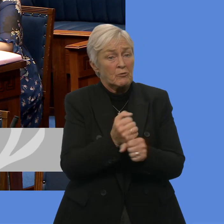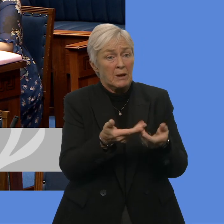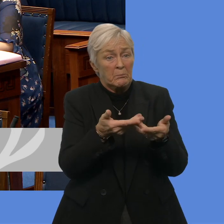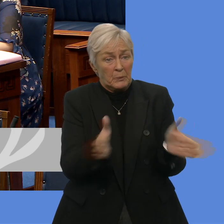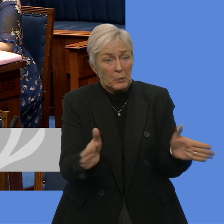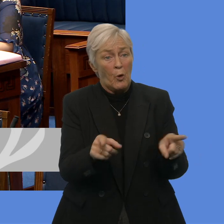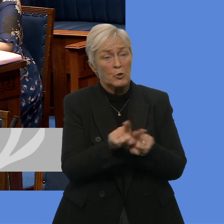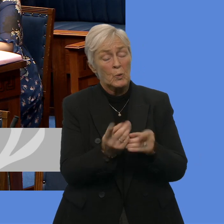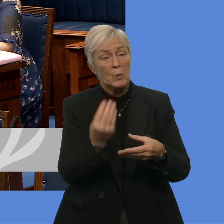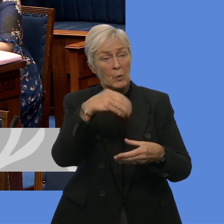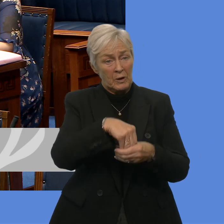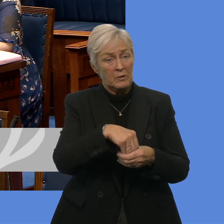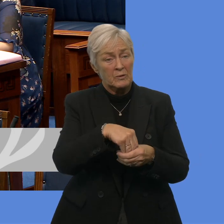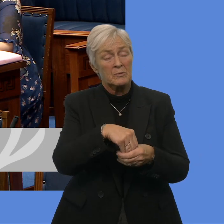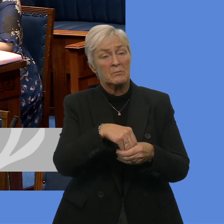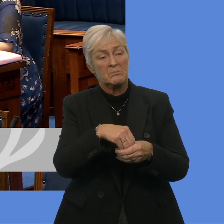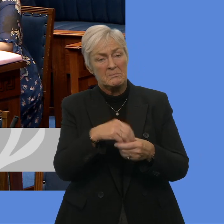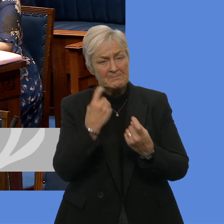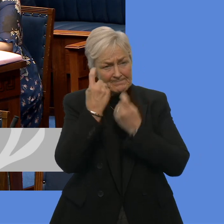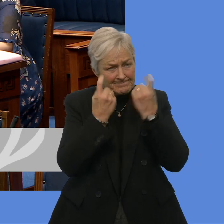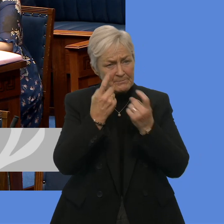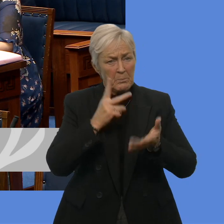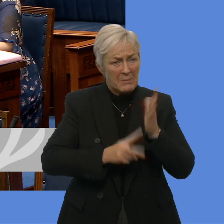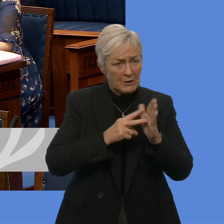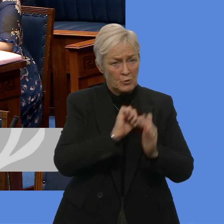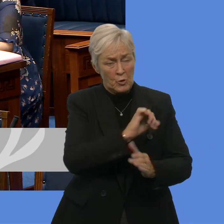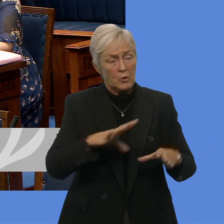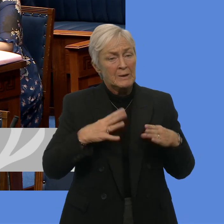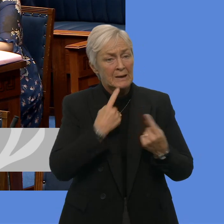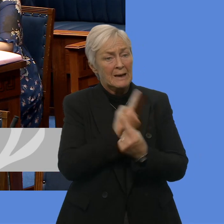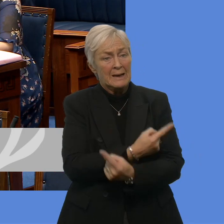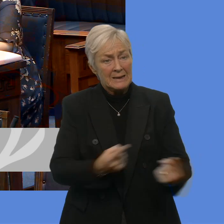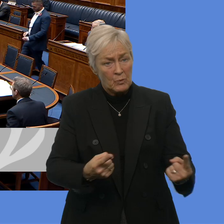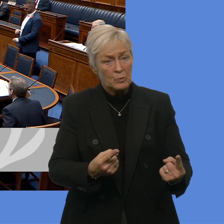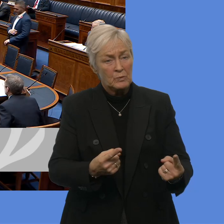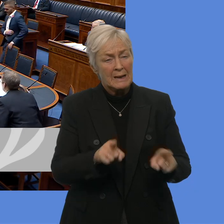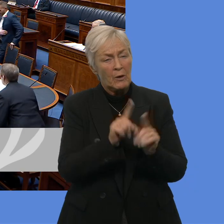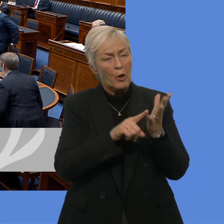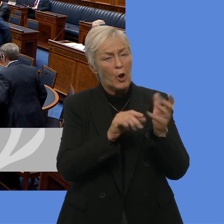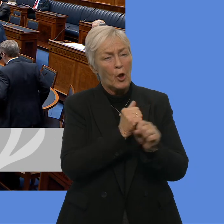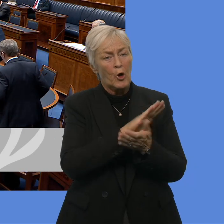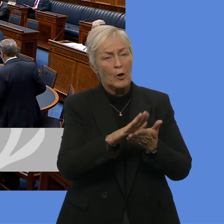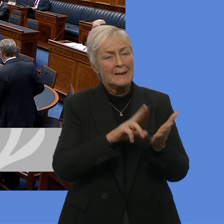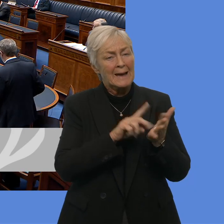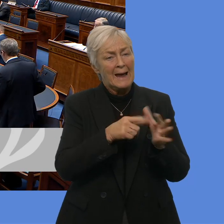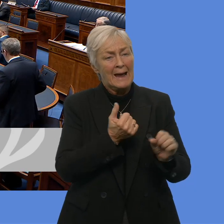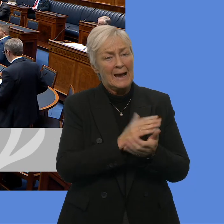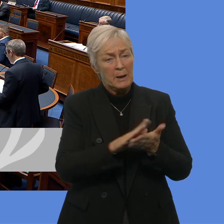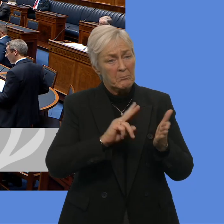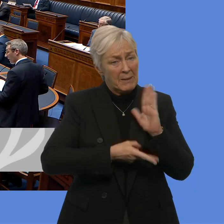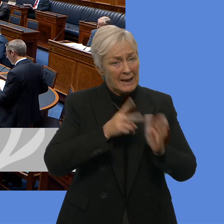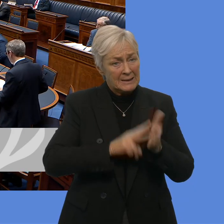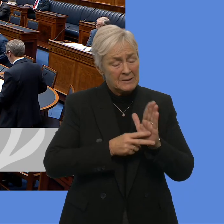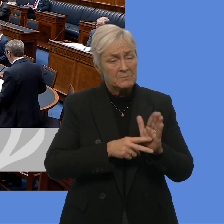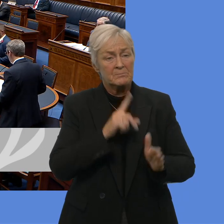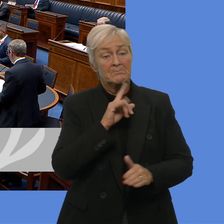the context of initiatives and plans he has already announced, such as the Lough Neagh plan? Thank you, Mr Blair. I am keen